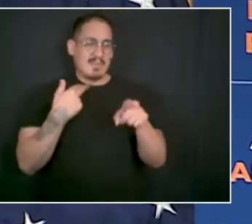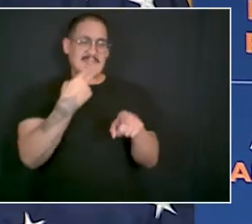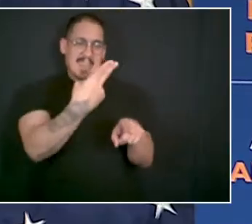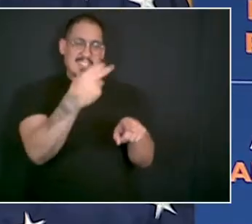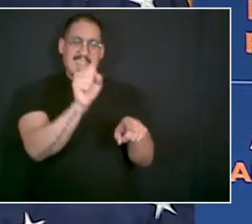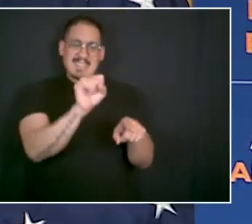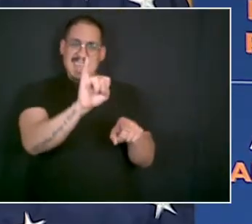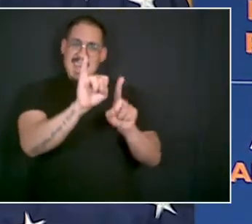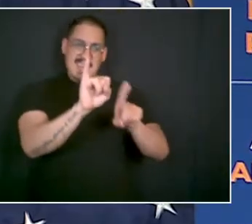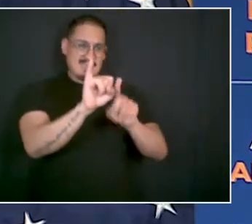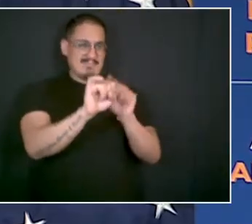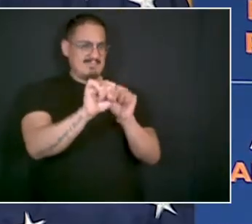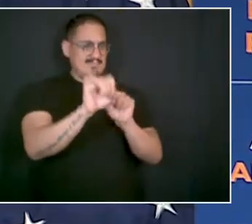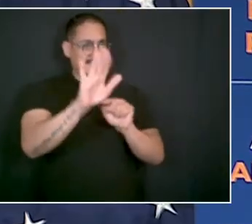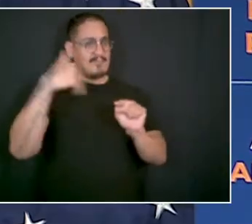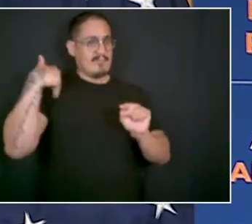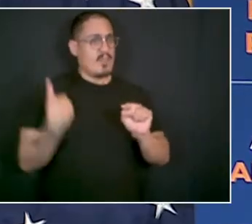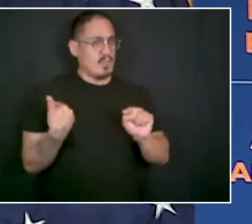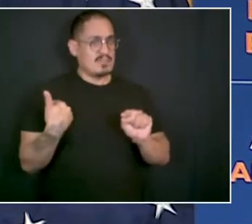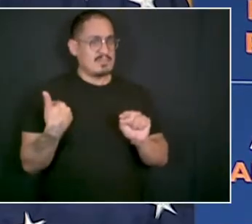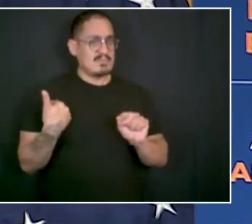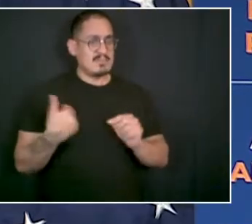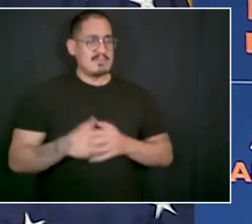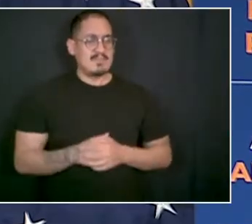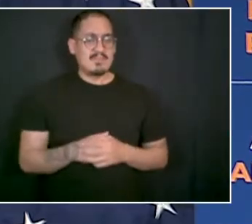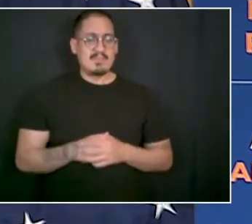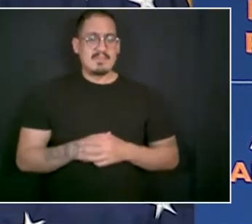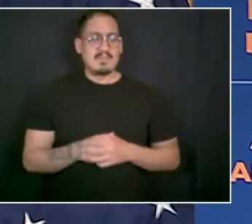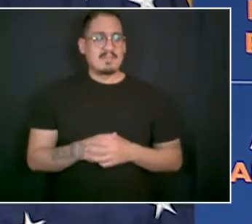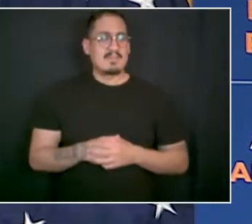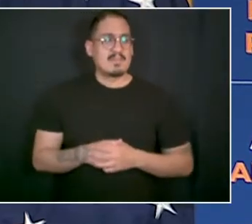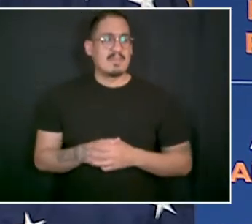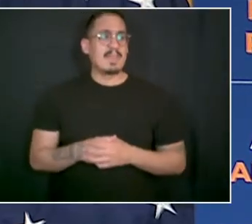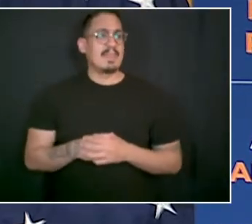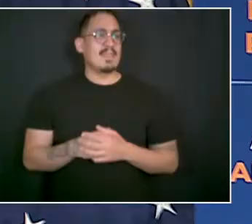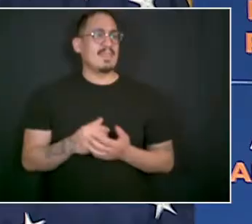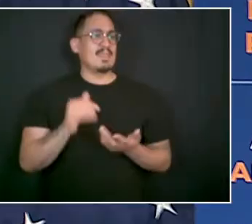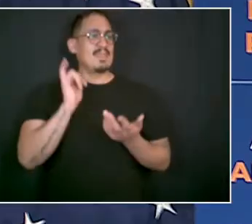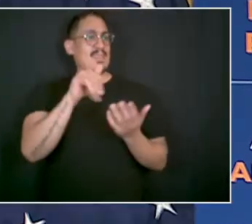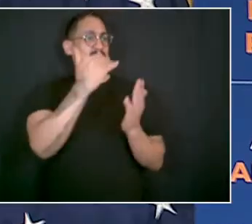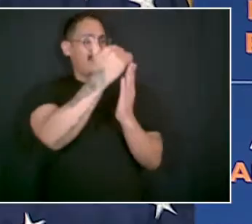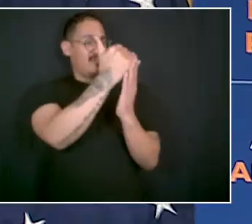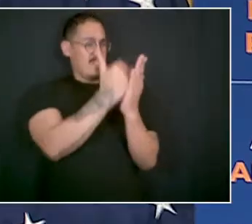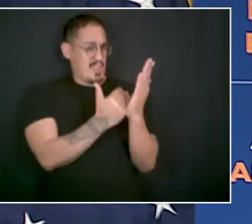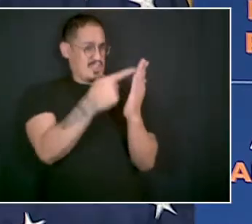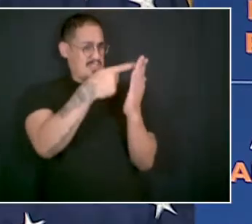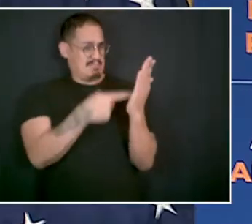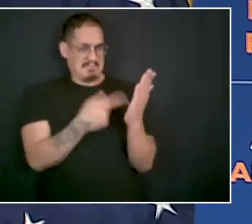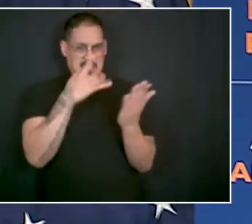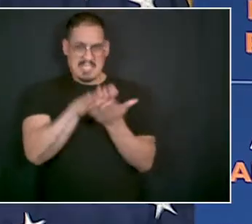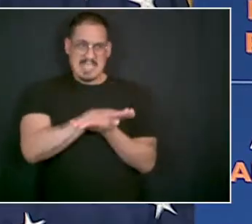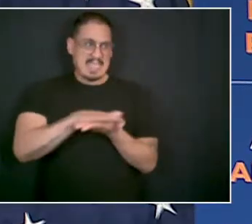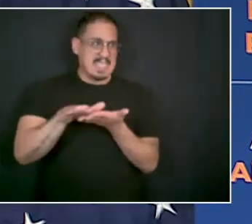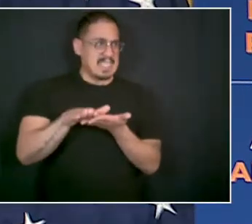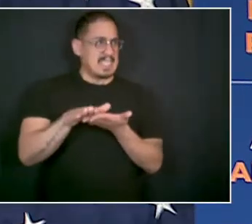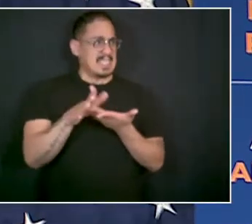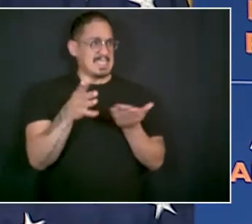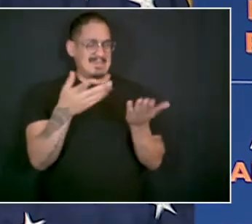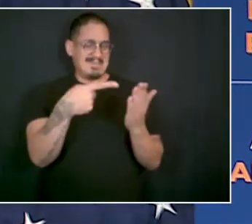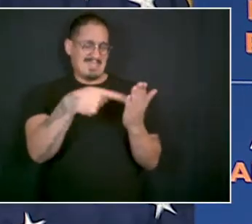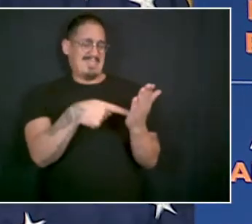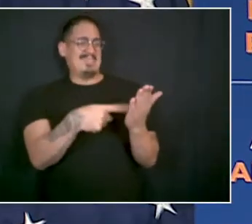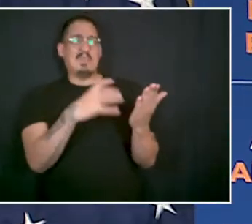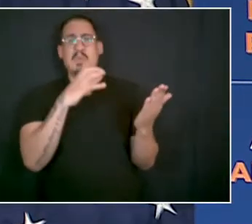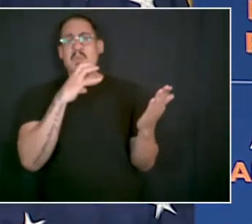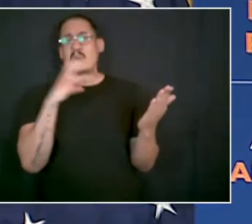else in the record about her, and Secretary Noem was very hard on her, calling her a terrorist sympathizer,